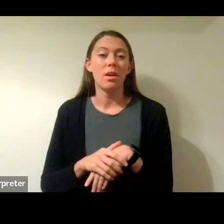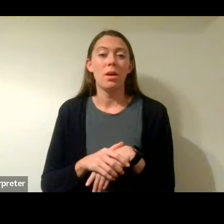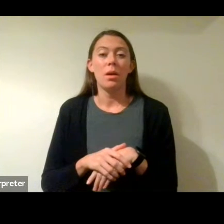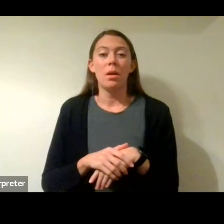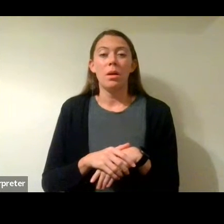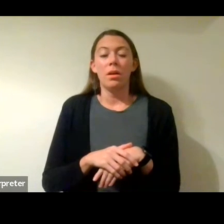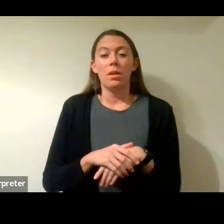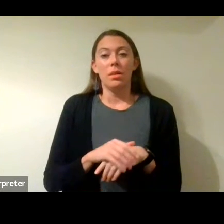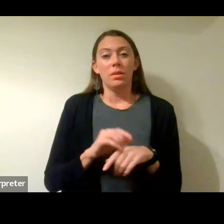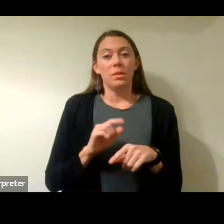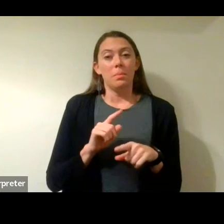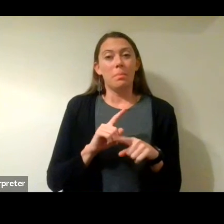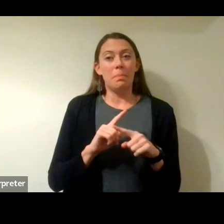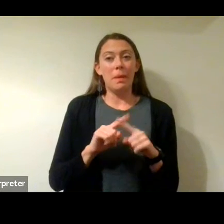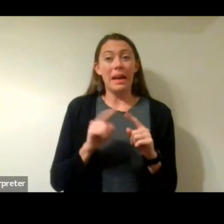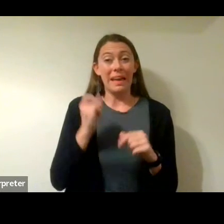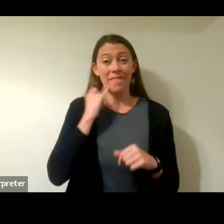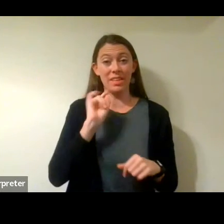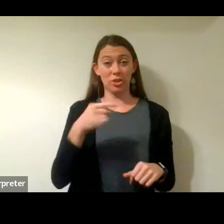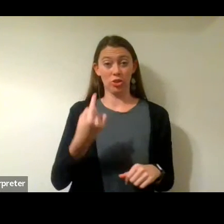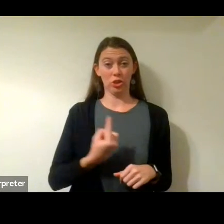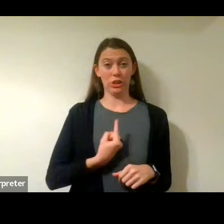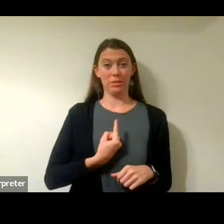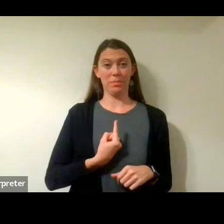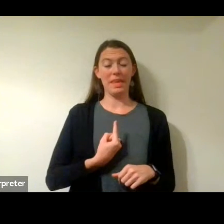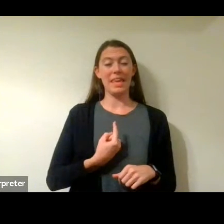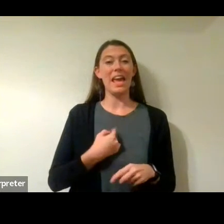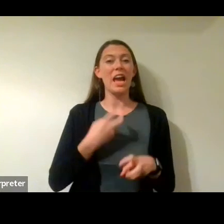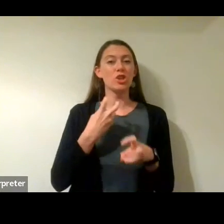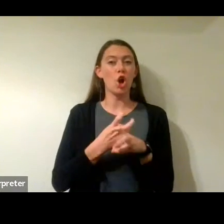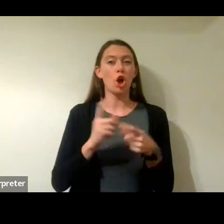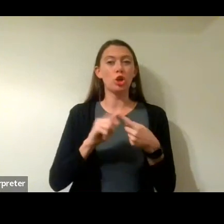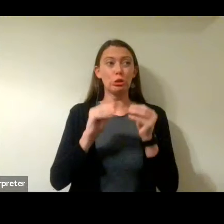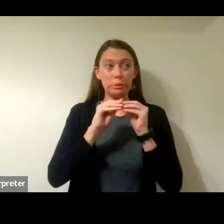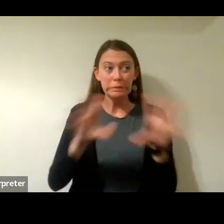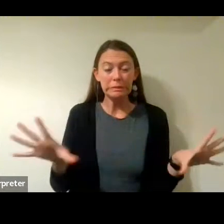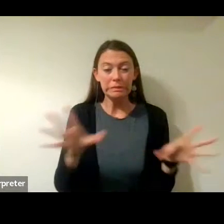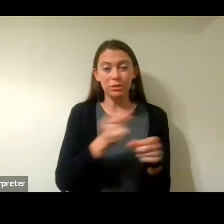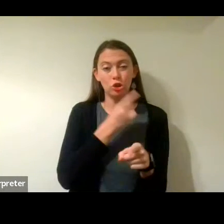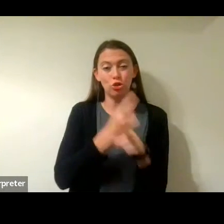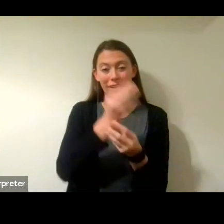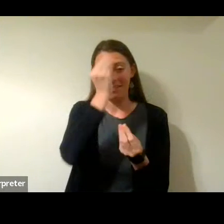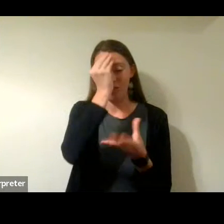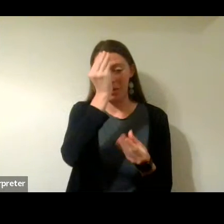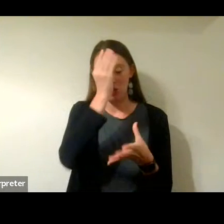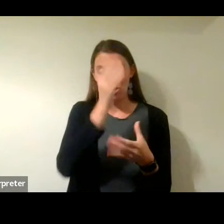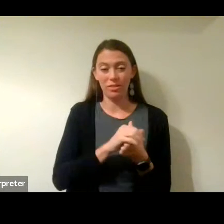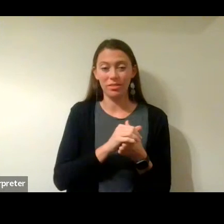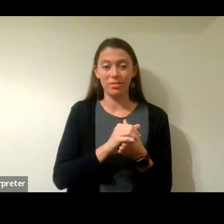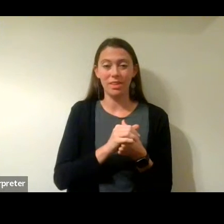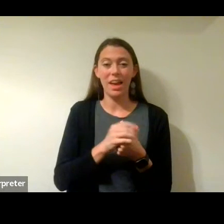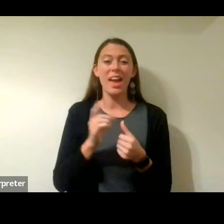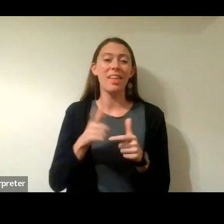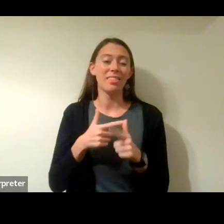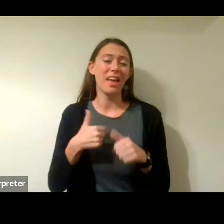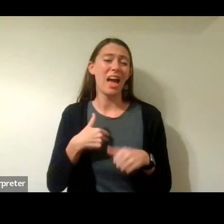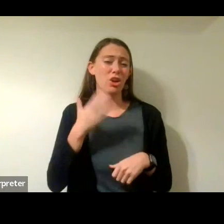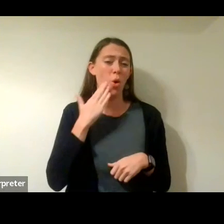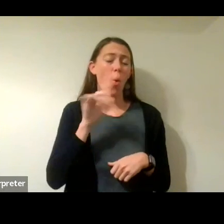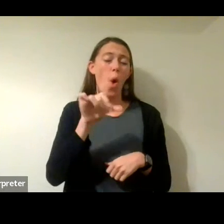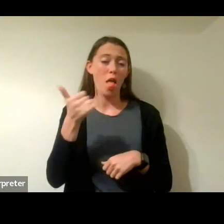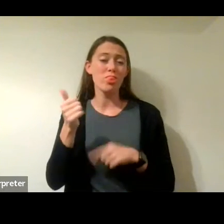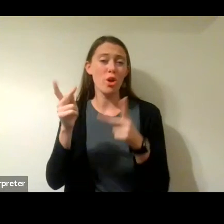it's a tough message to push, given that other places I think are